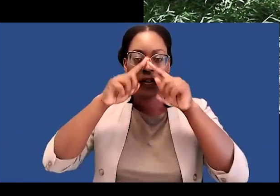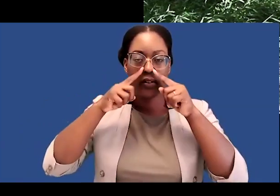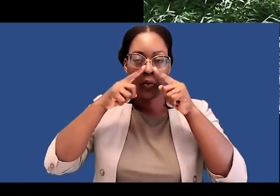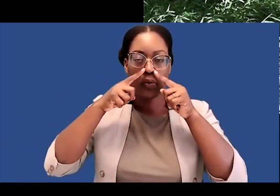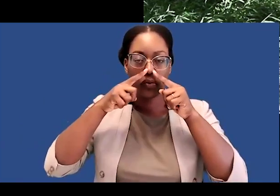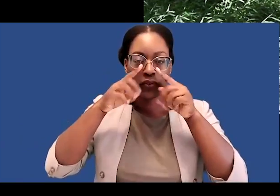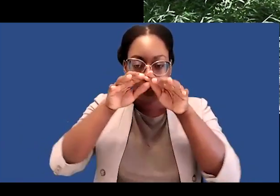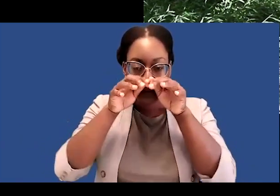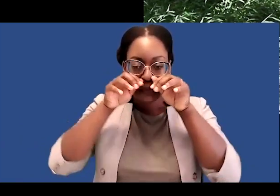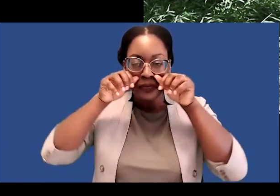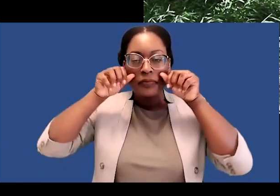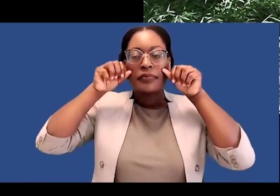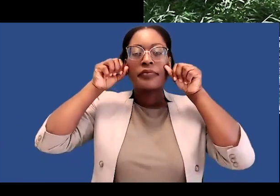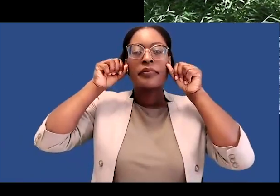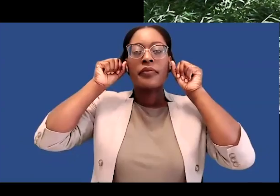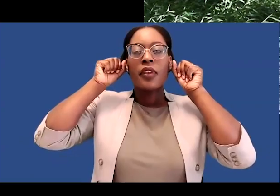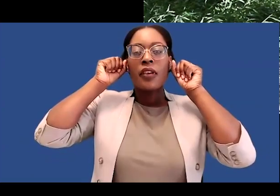Exhale deeply through the nose.